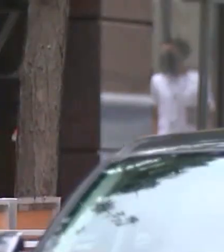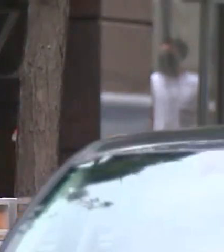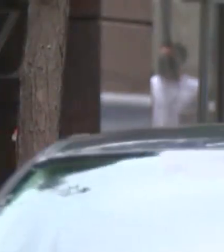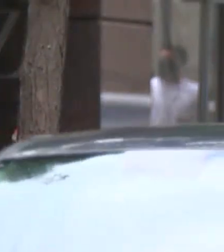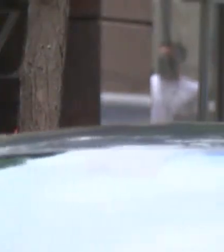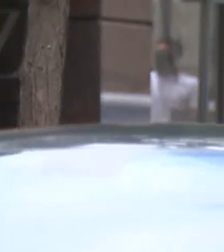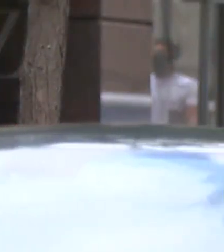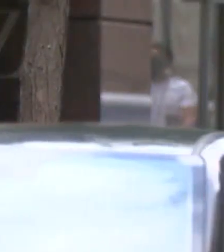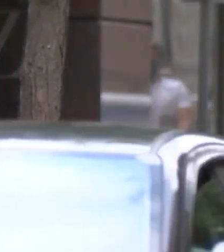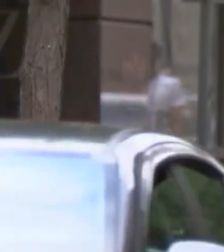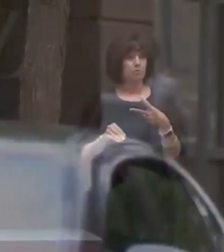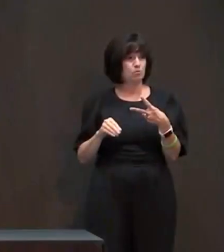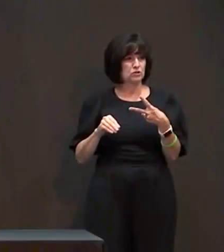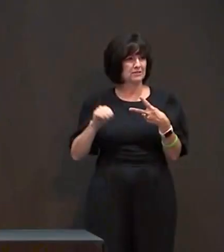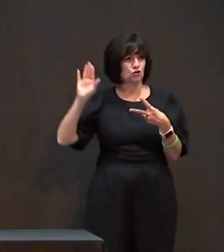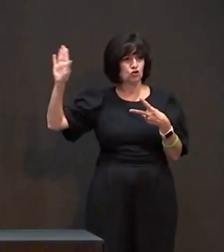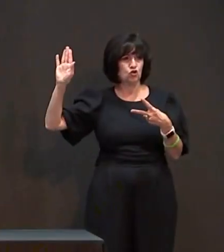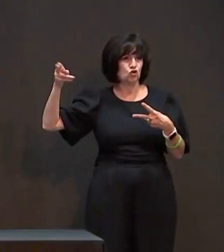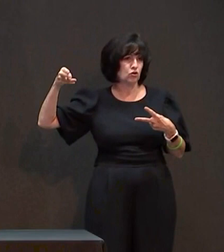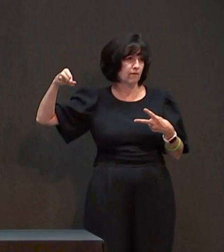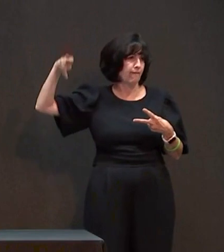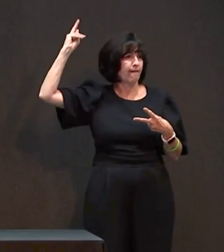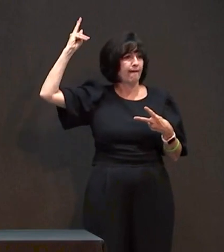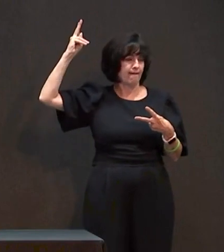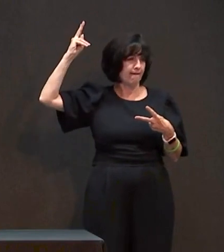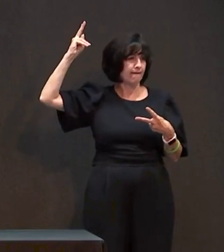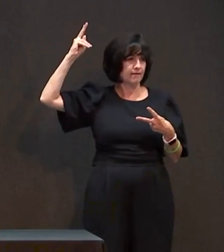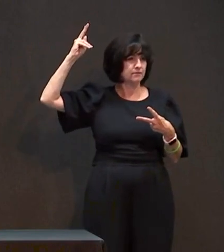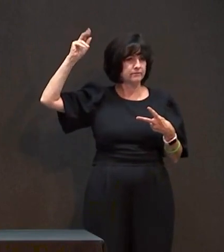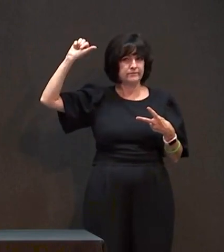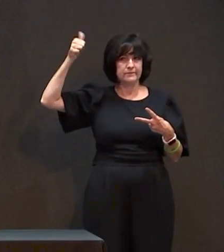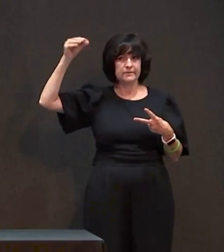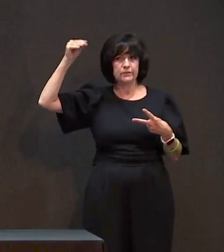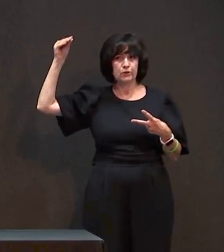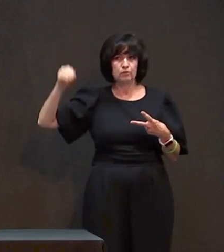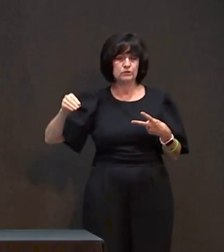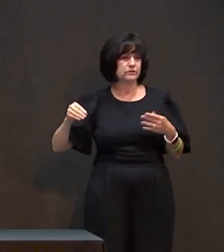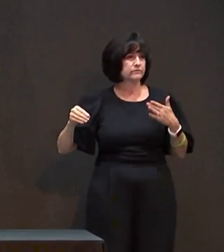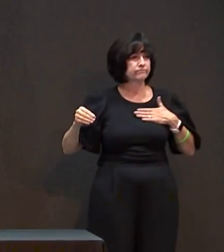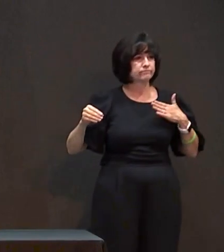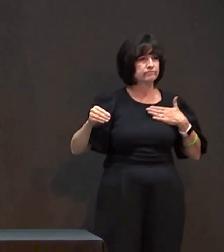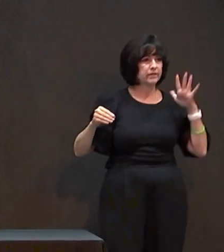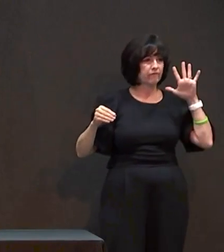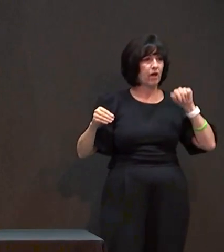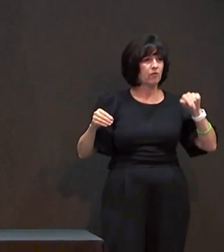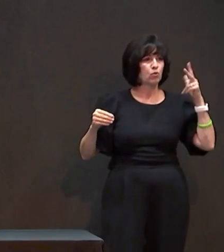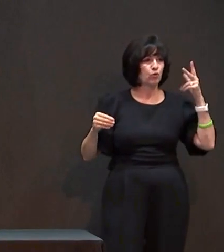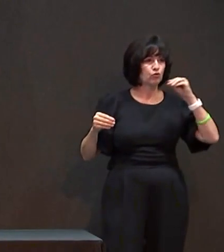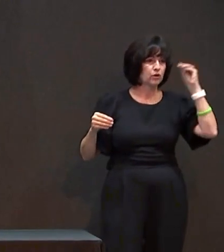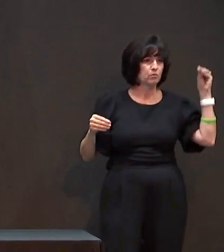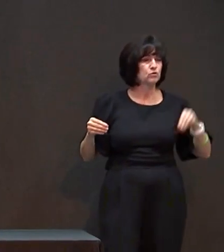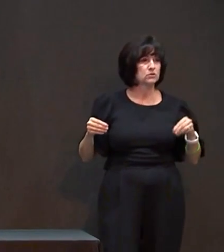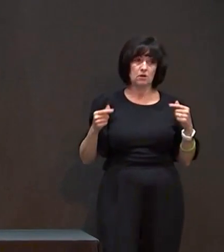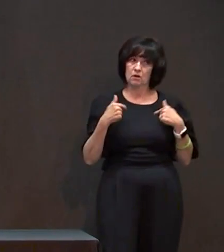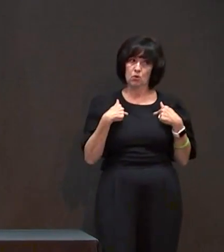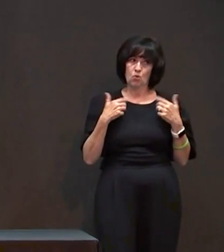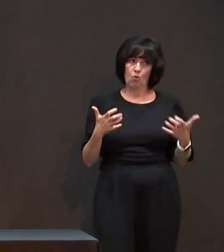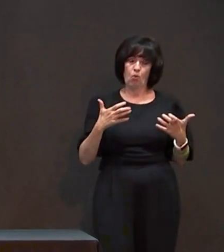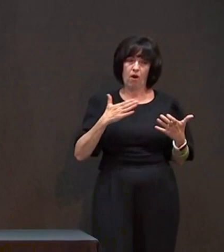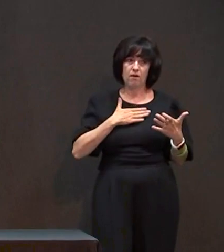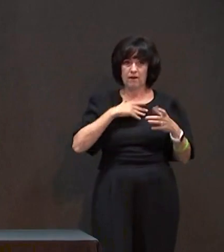twice Delaware's. Theirs is 10% positive. We're at 5.3 today. We want to be below